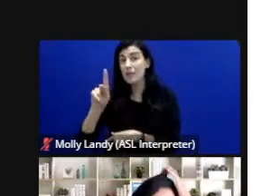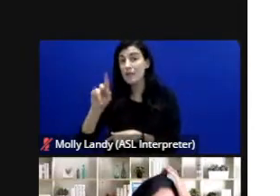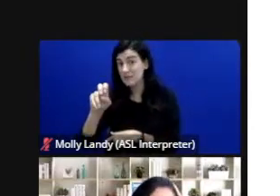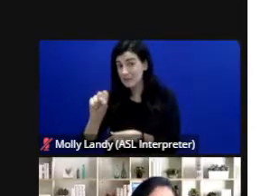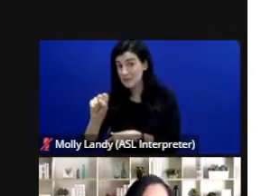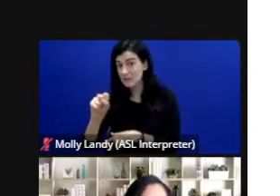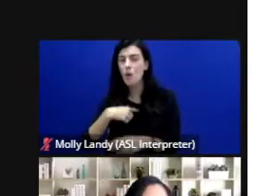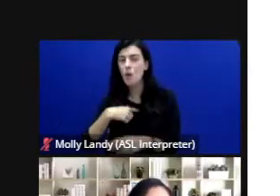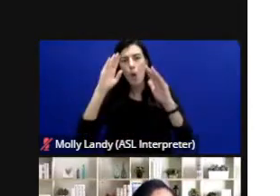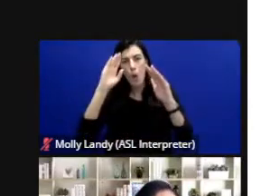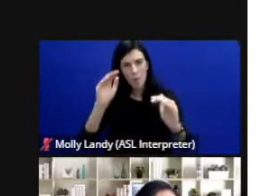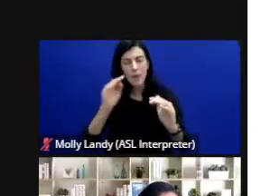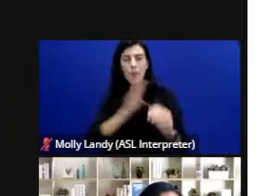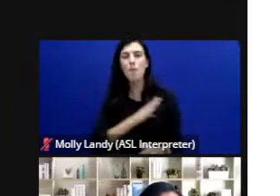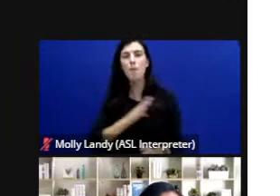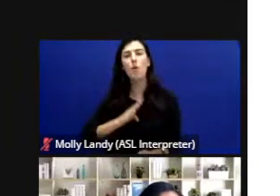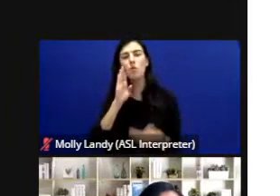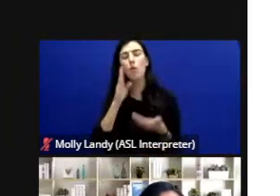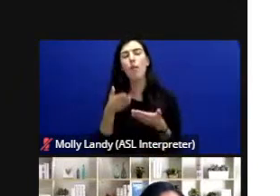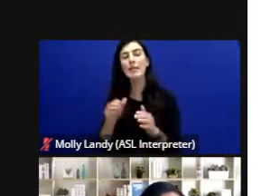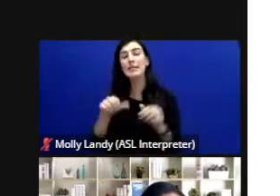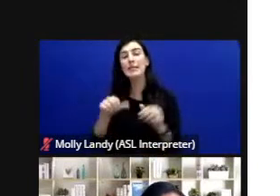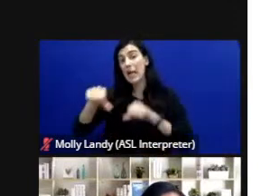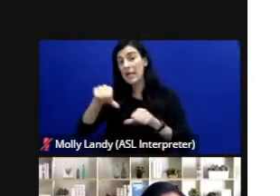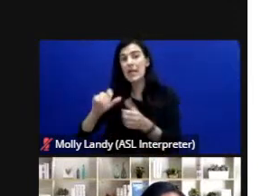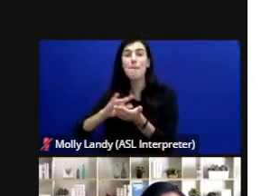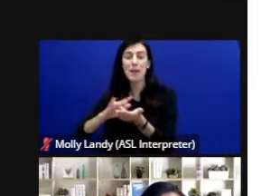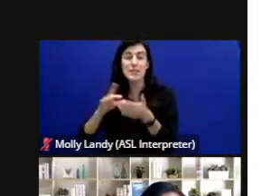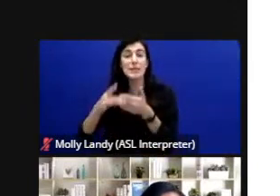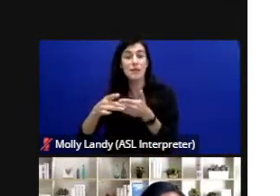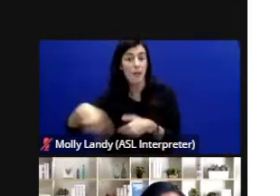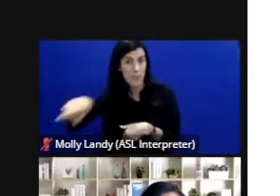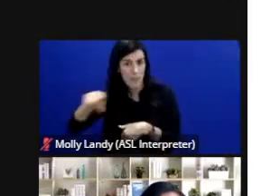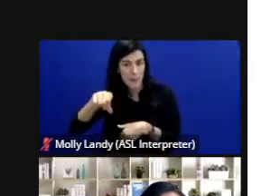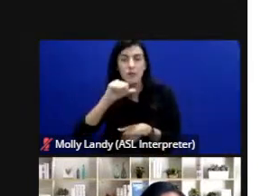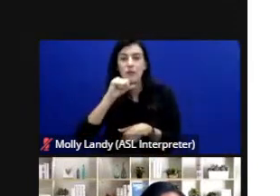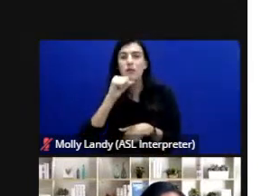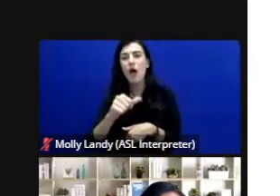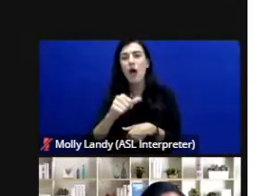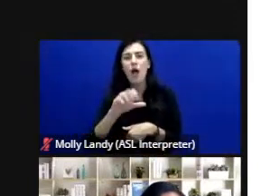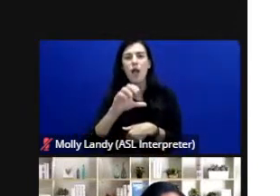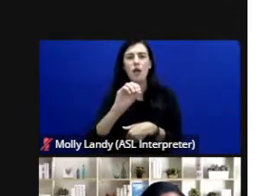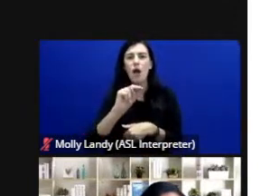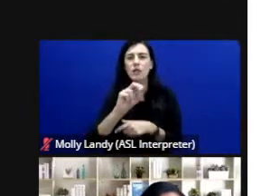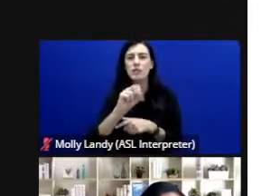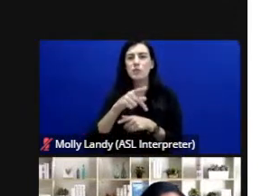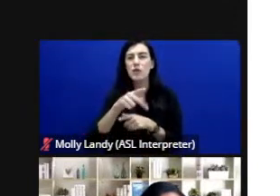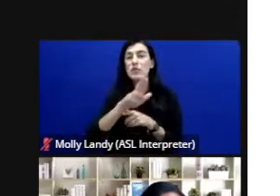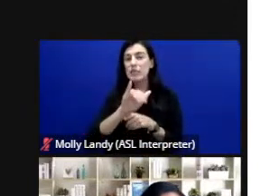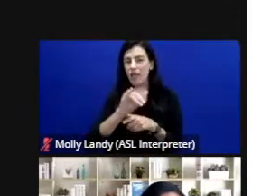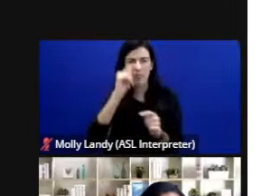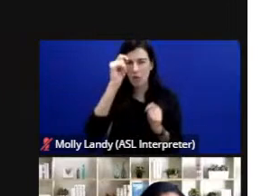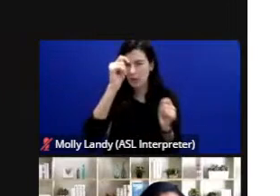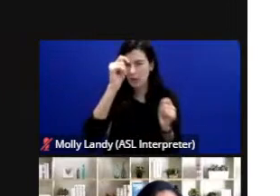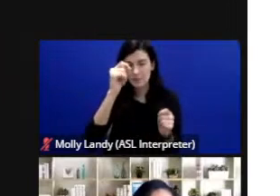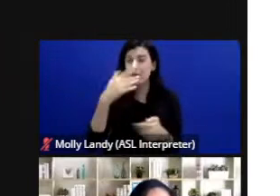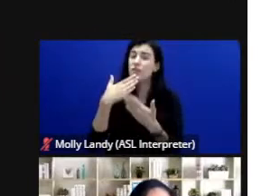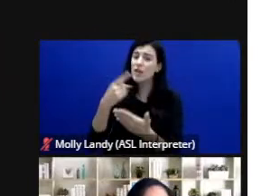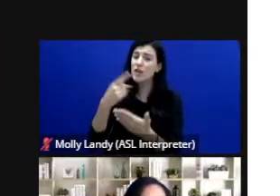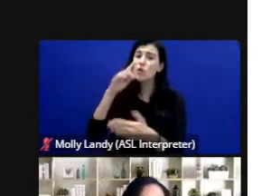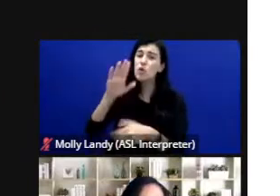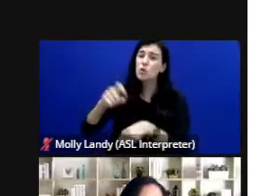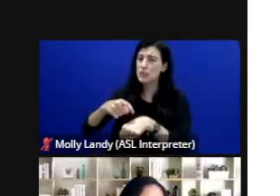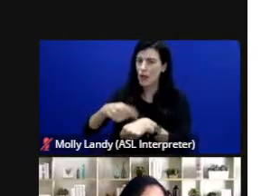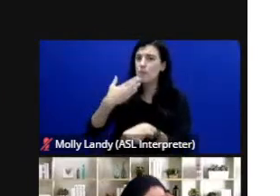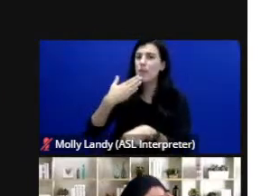and medicine be their guide, not conspiracy theories. Thank you. Thank you for your time and being succinct. Thank